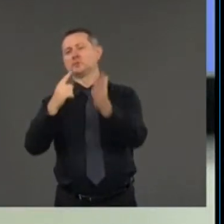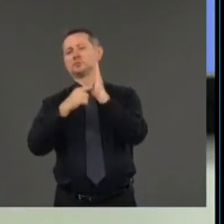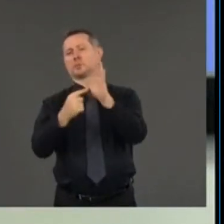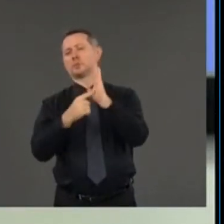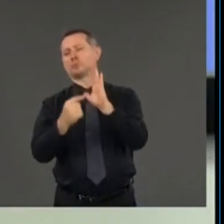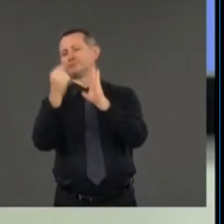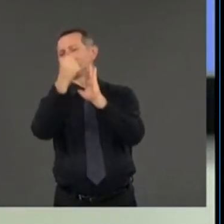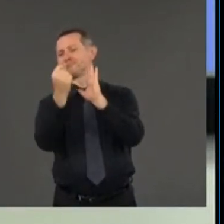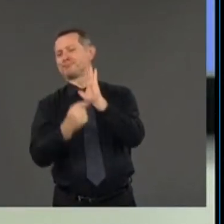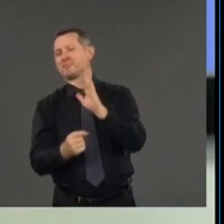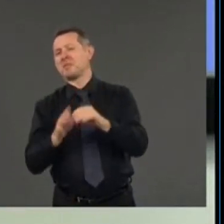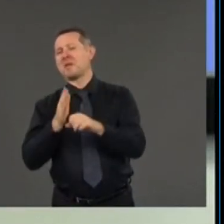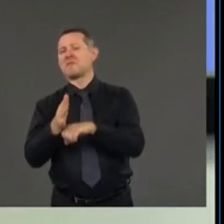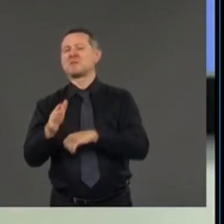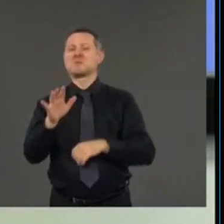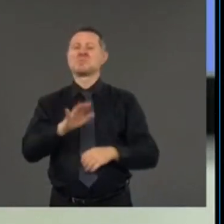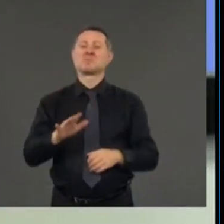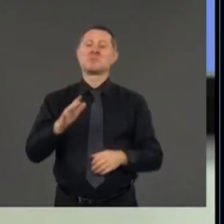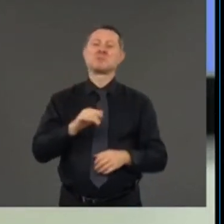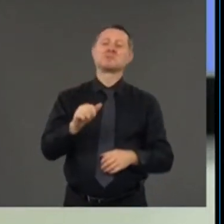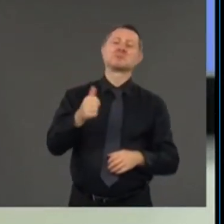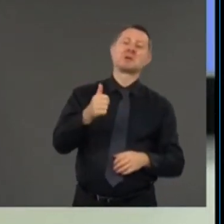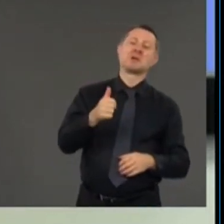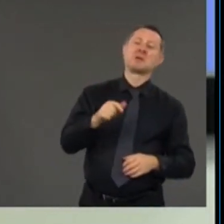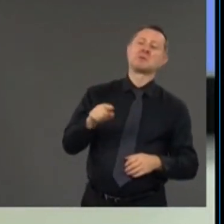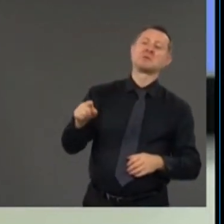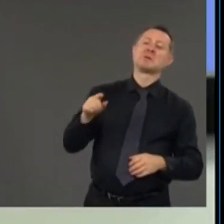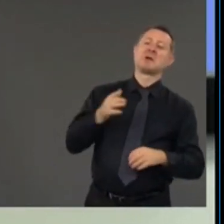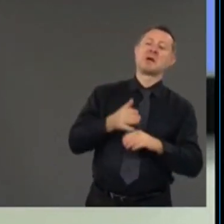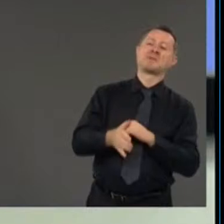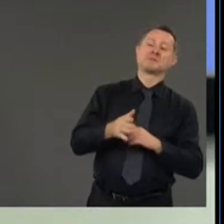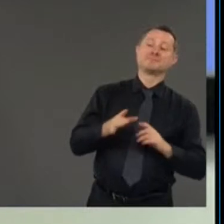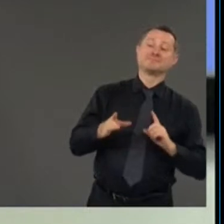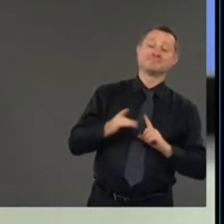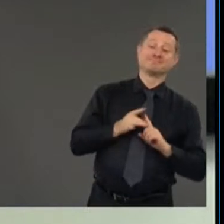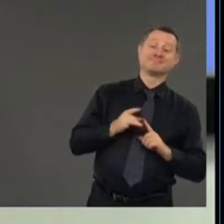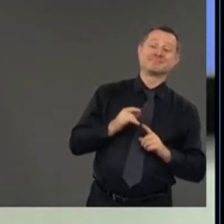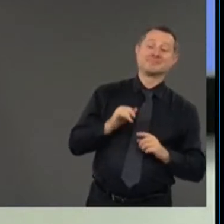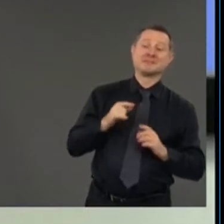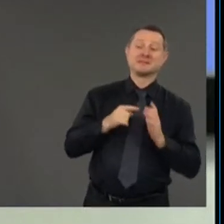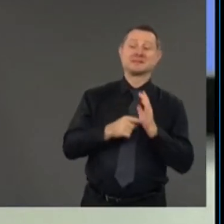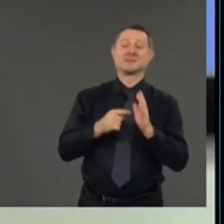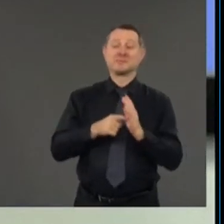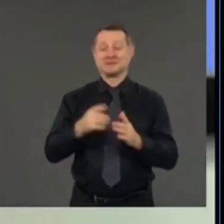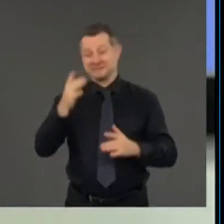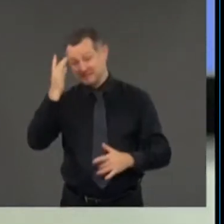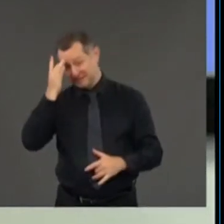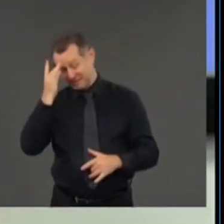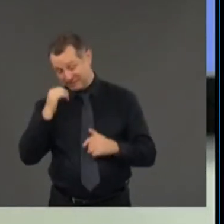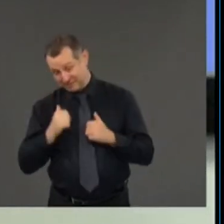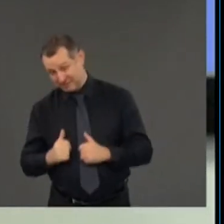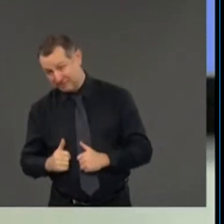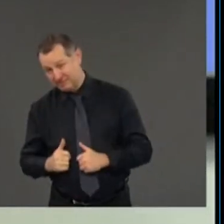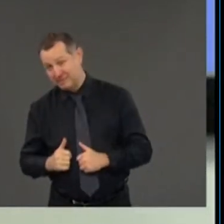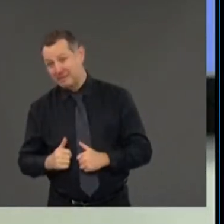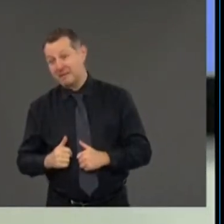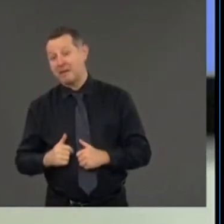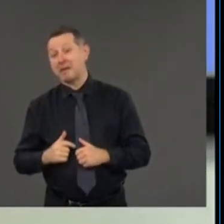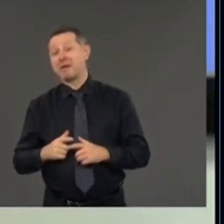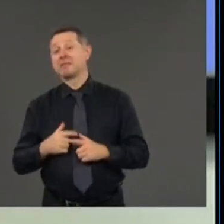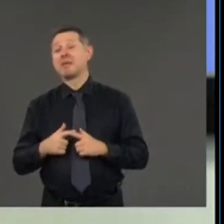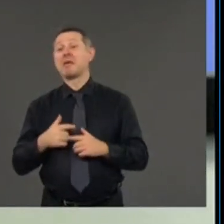after approximately 10 days after symptom onset, infectivity has not